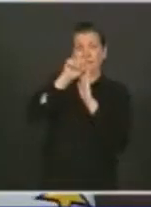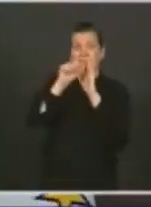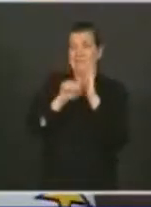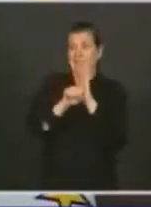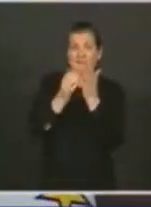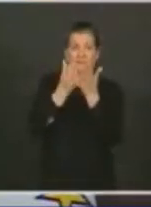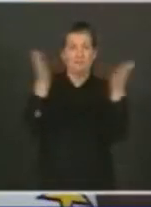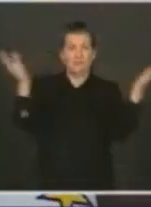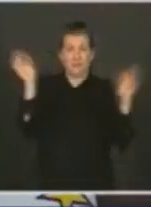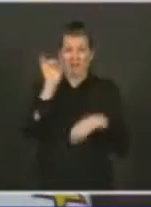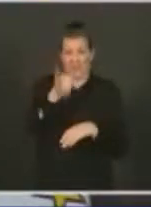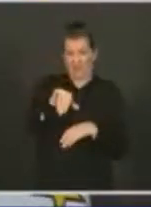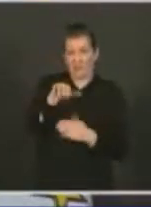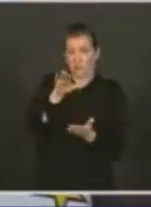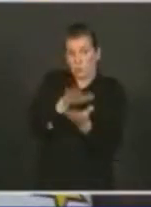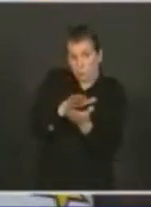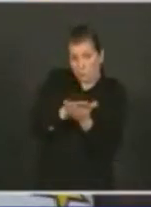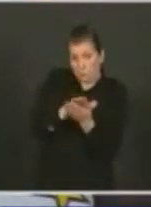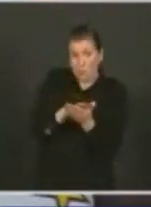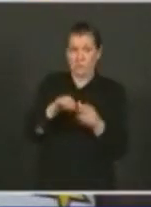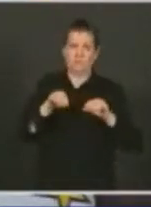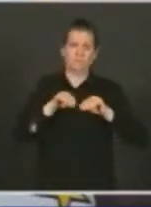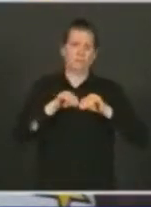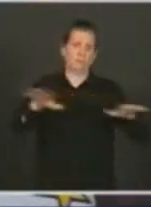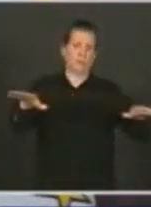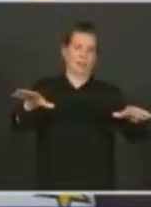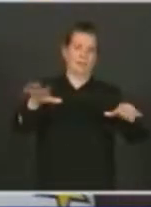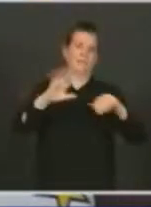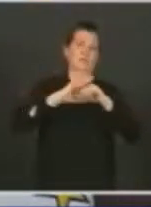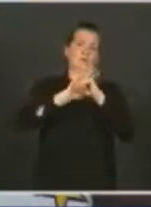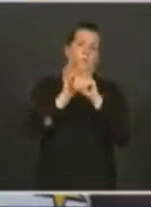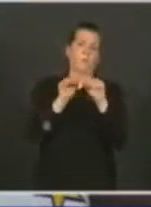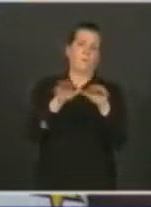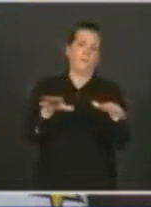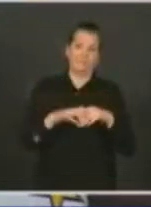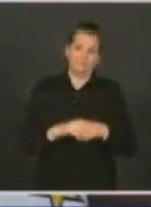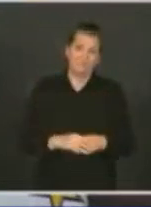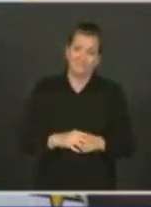school is a vector of spread. Furthermore, we know that